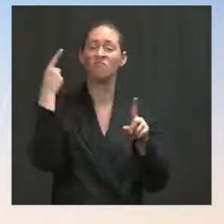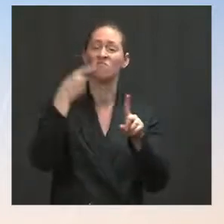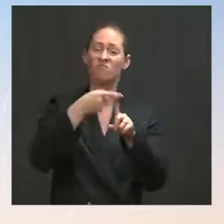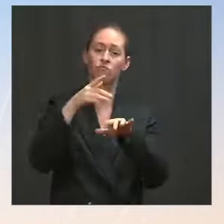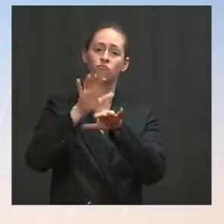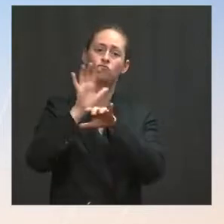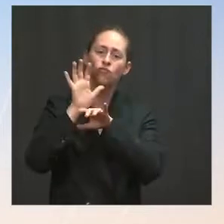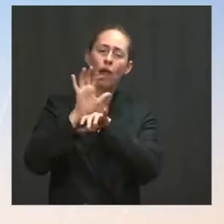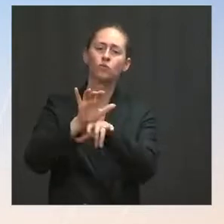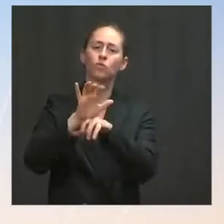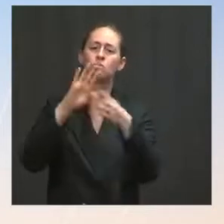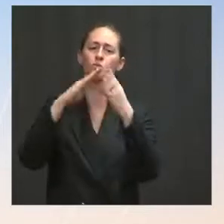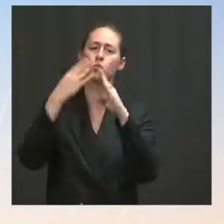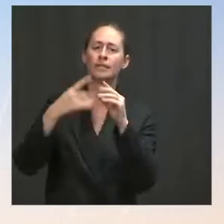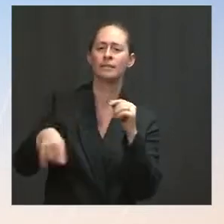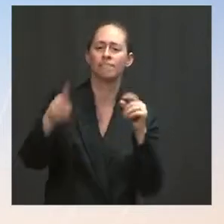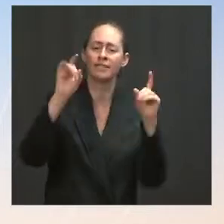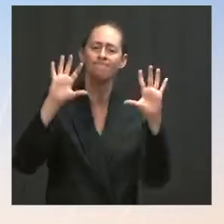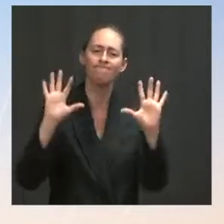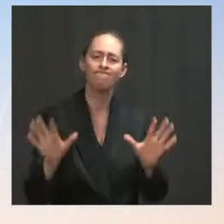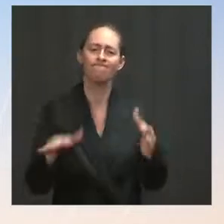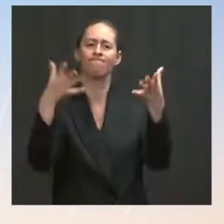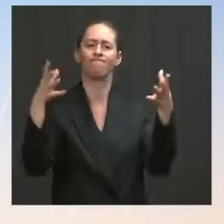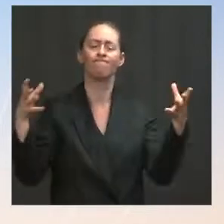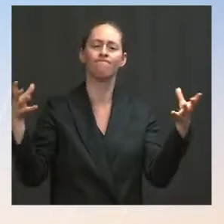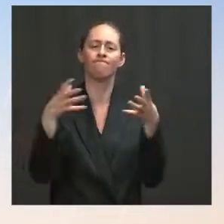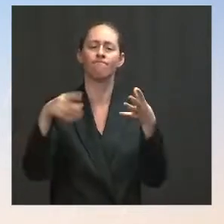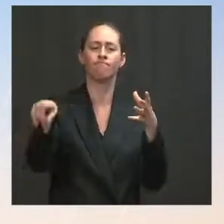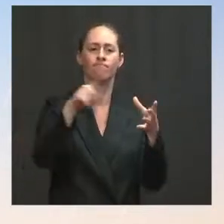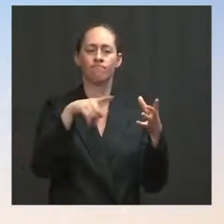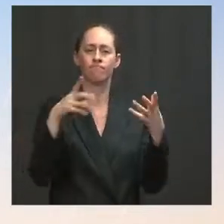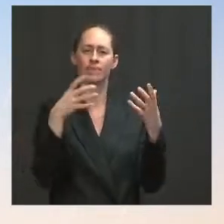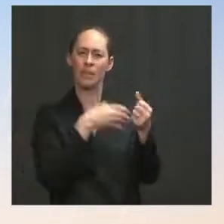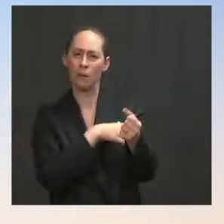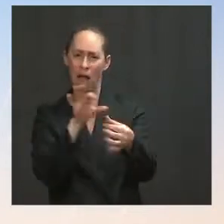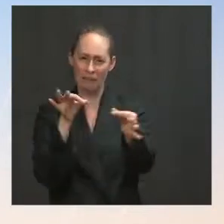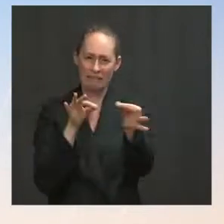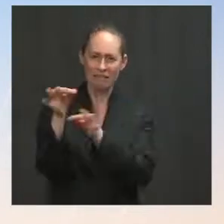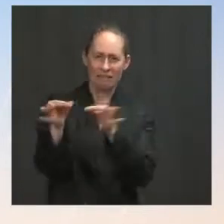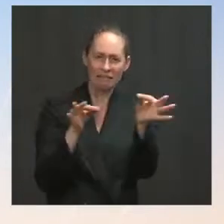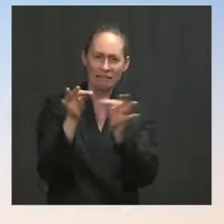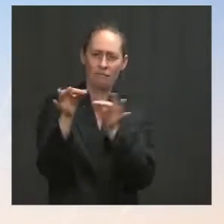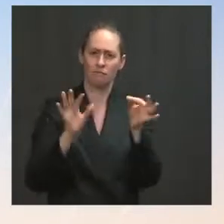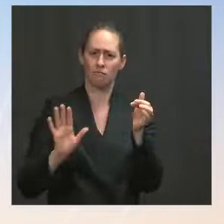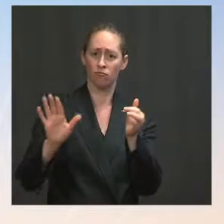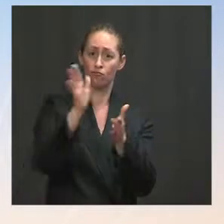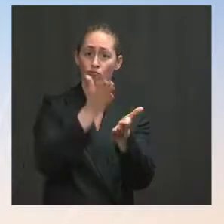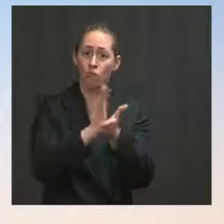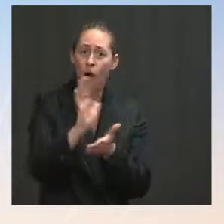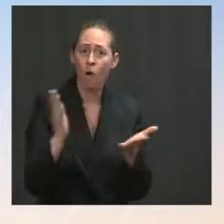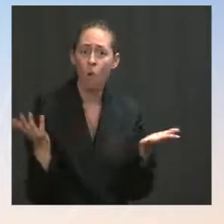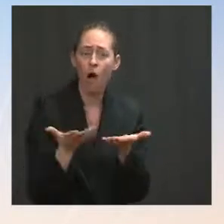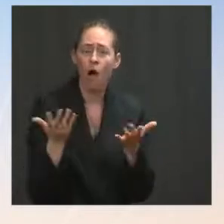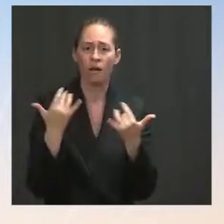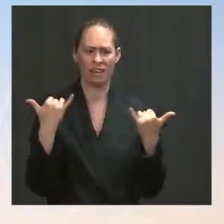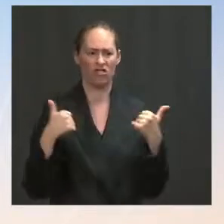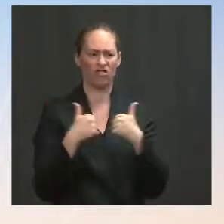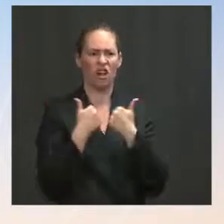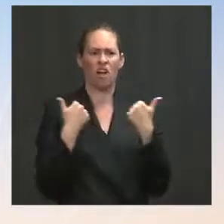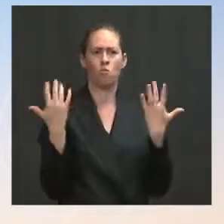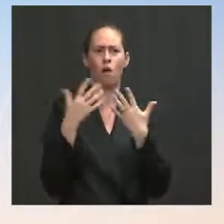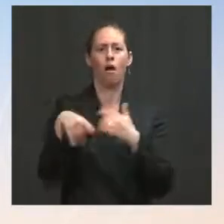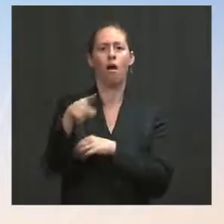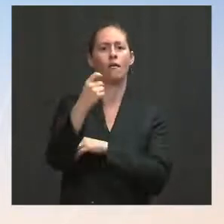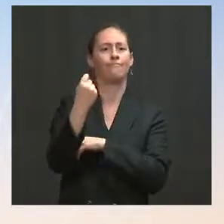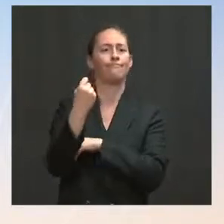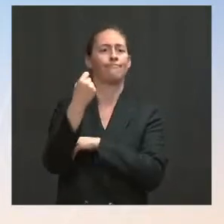to engage with, to empower, to inform about what their rights are and what the challenges are. And one of the reasons he's going to